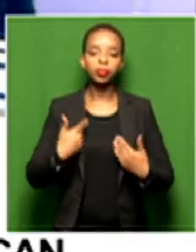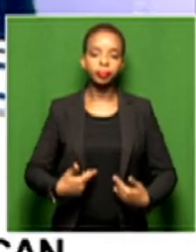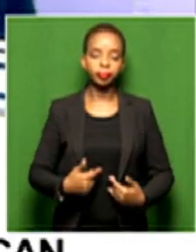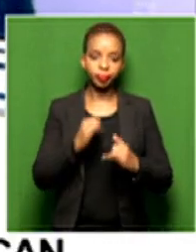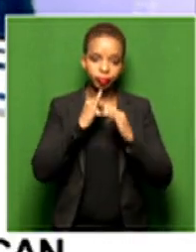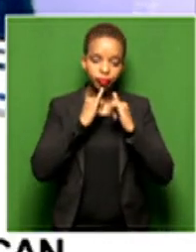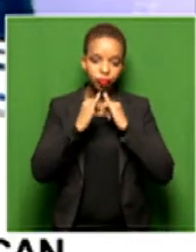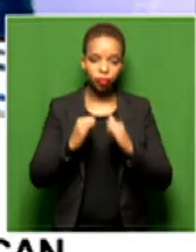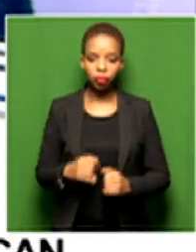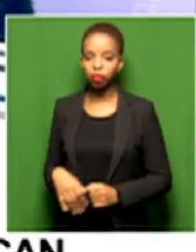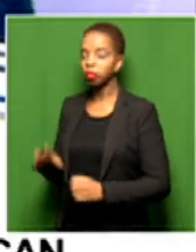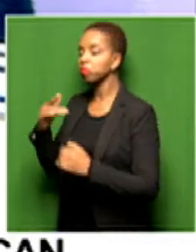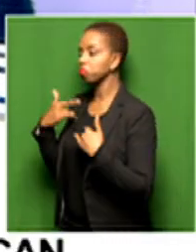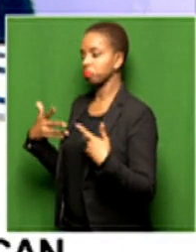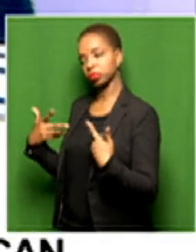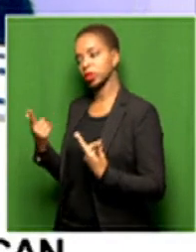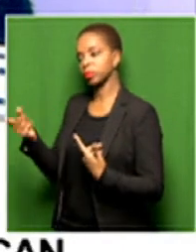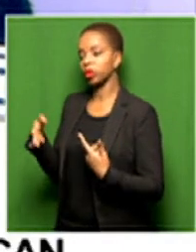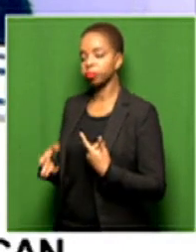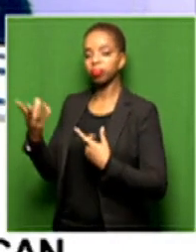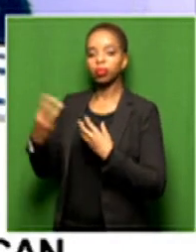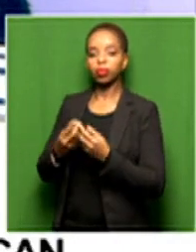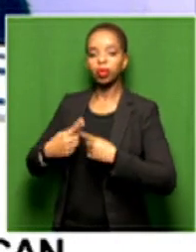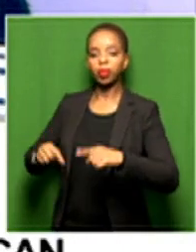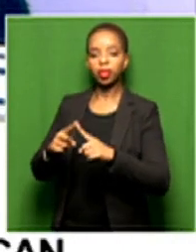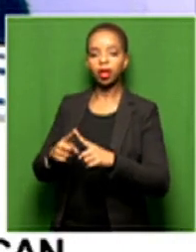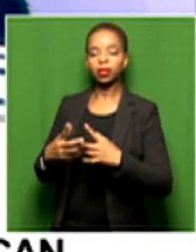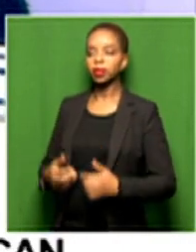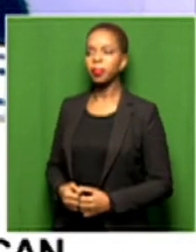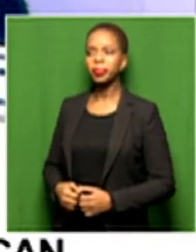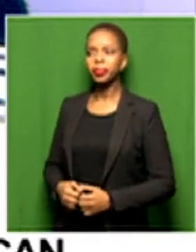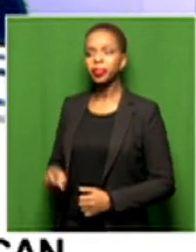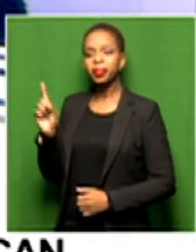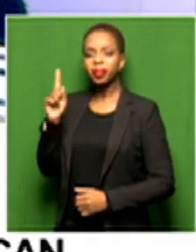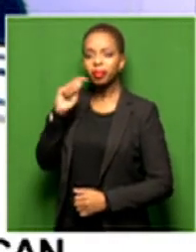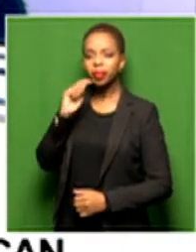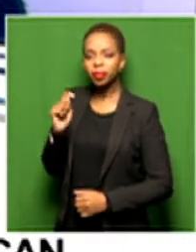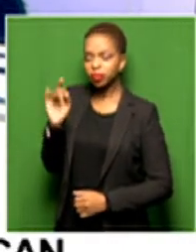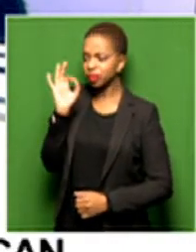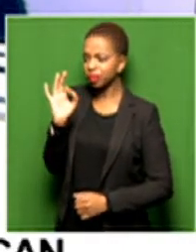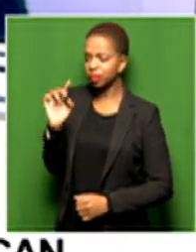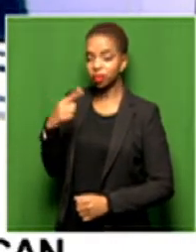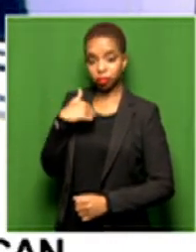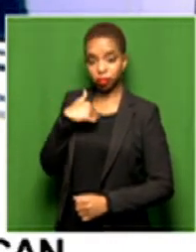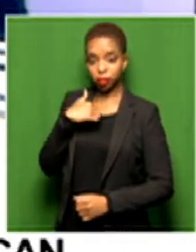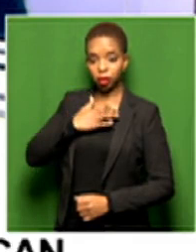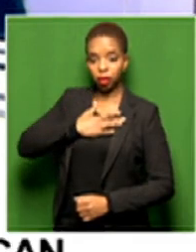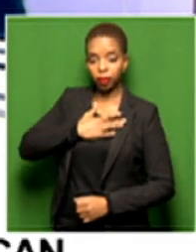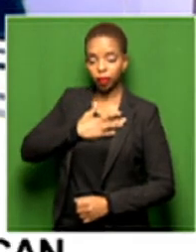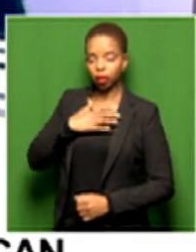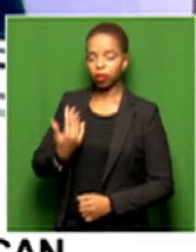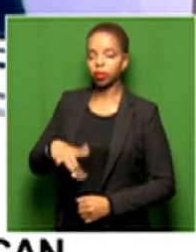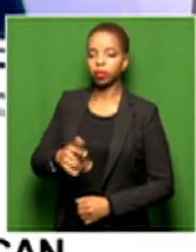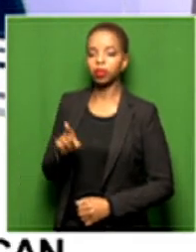it's an absolute pleasure having you on the show. Now, this is absolutely astonishing. I mean, I'm really intrigued by this app.